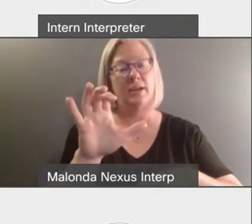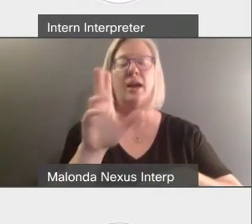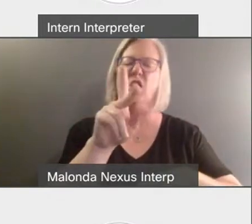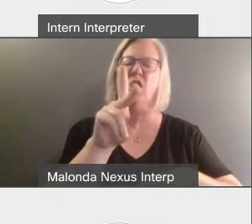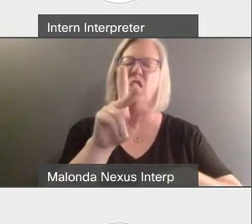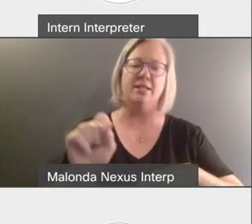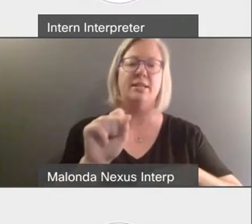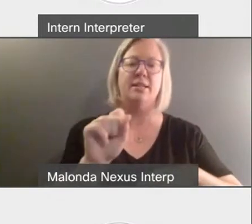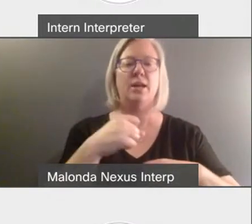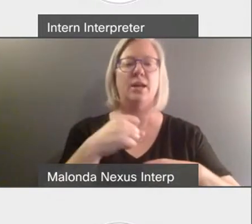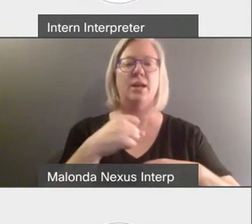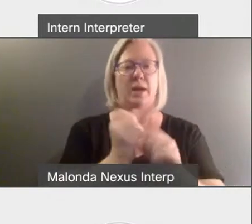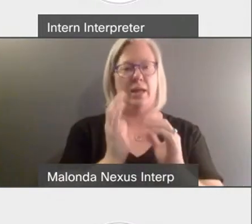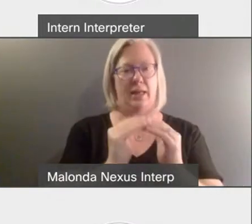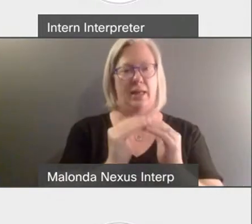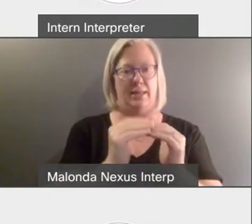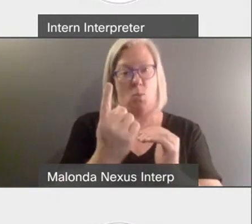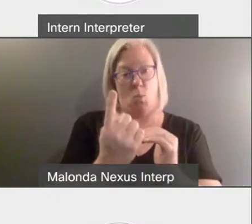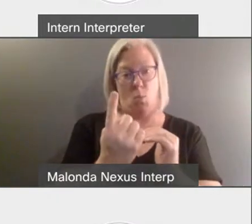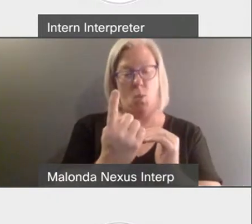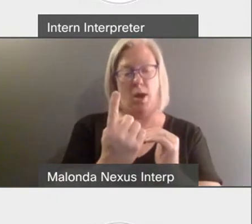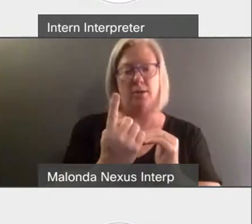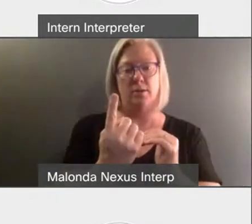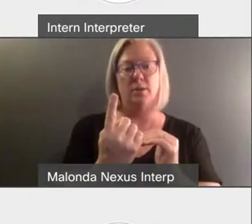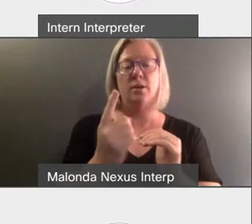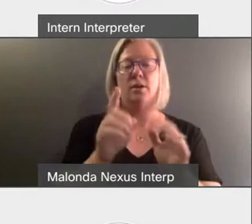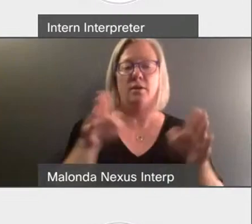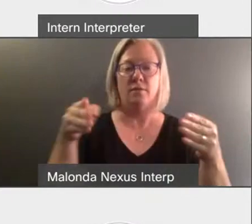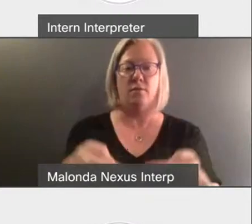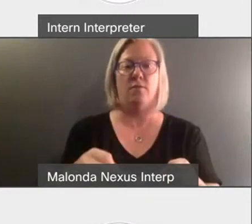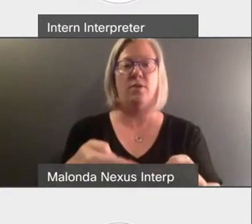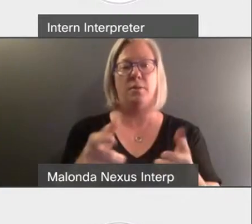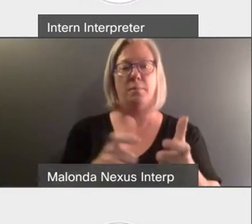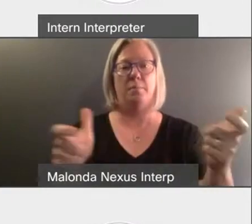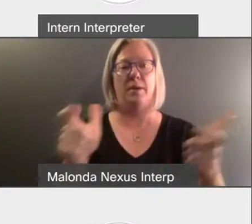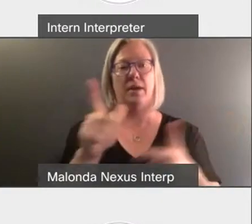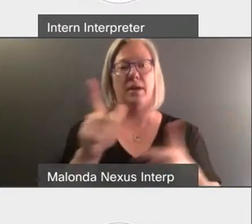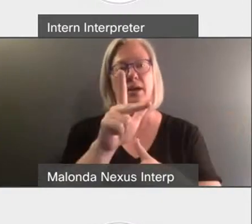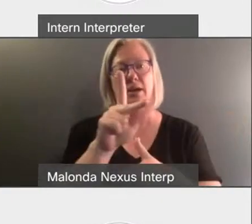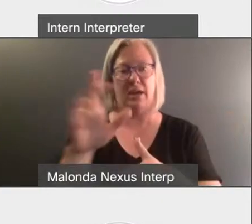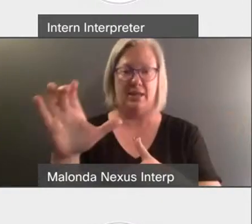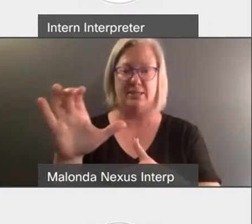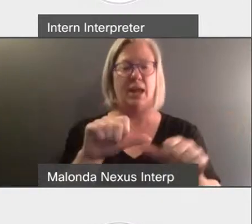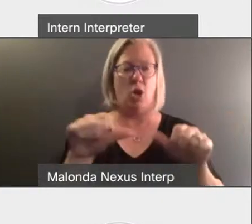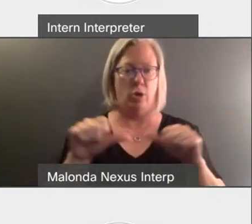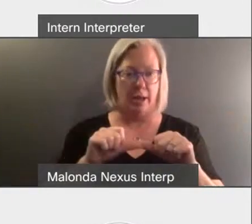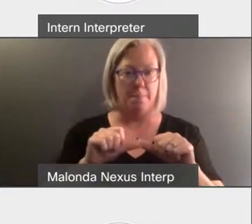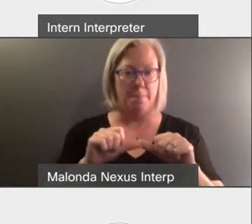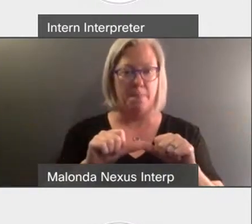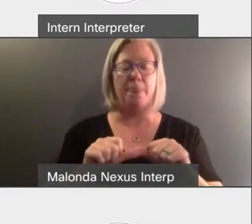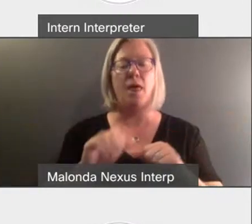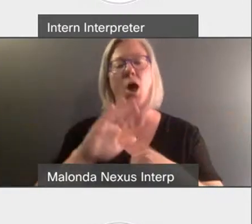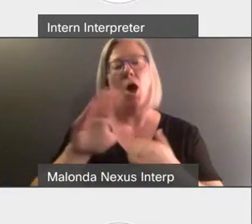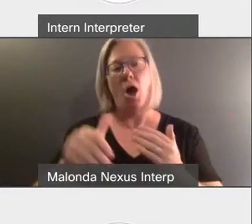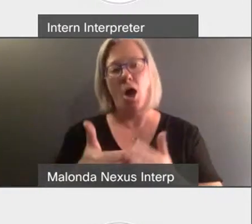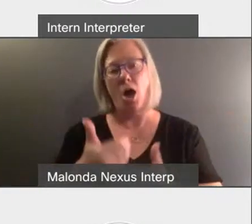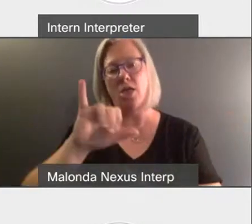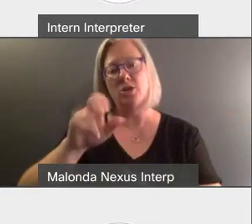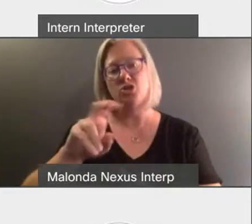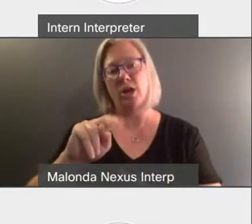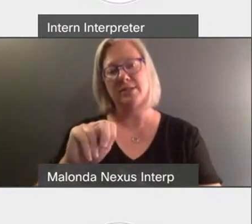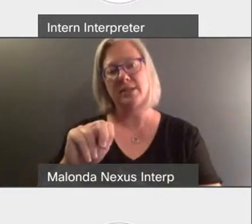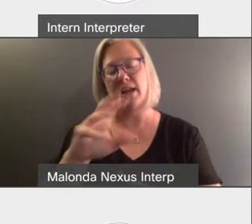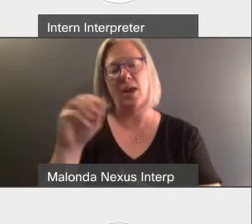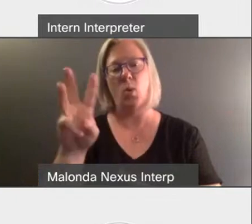creates at least one of the 4 congressional districts centered around its largest metropolitan area, which is Kansas City. All of Johnson and Wyandotte